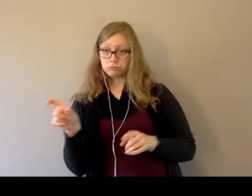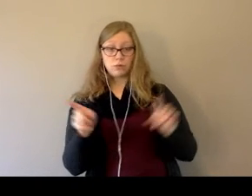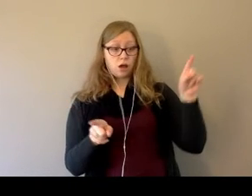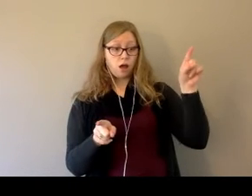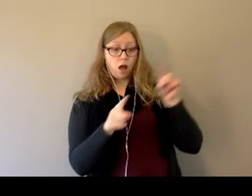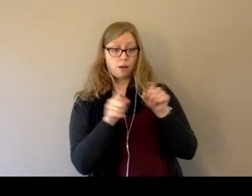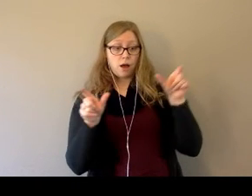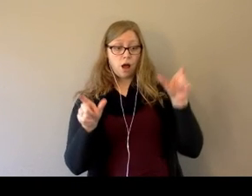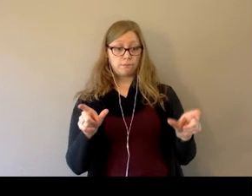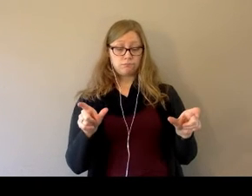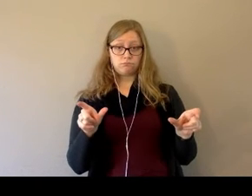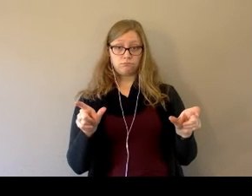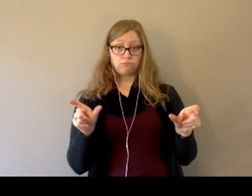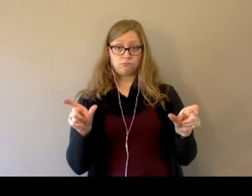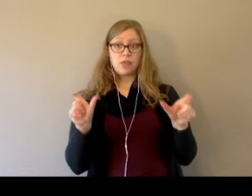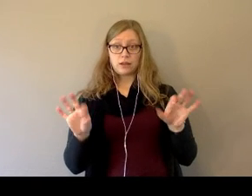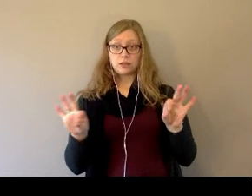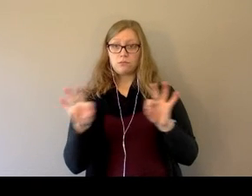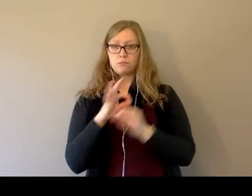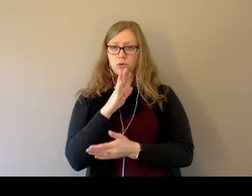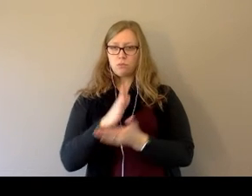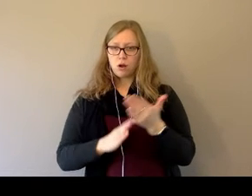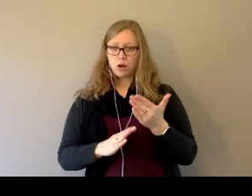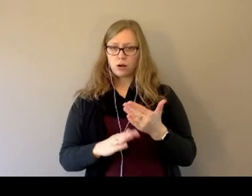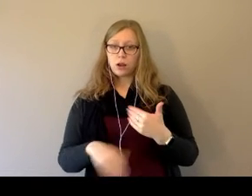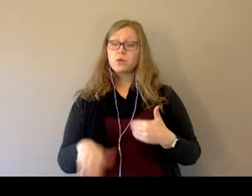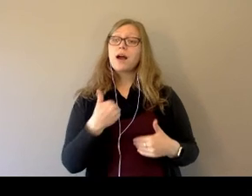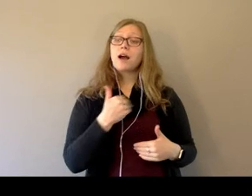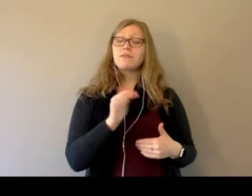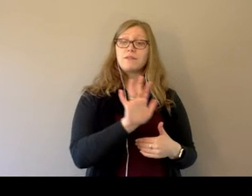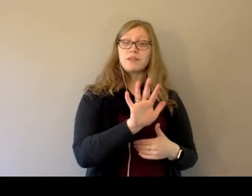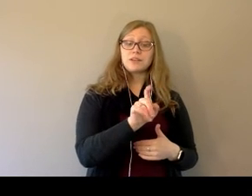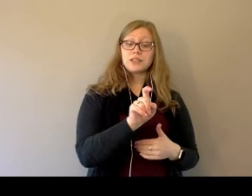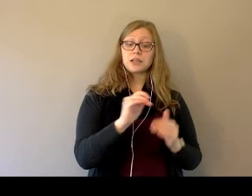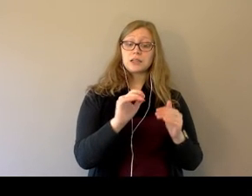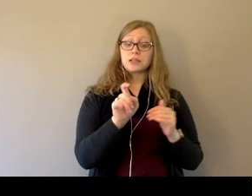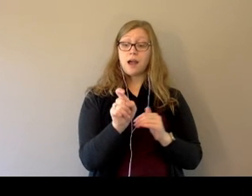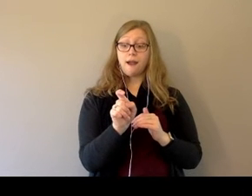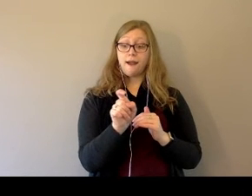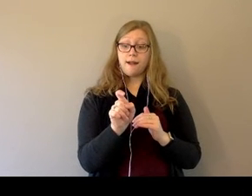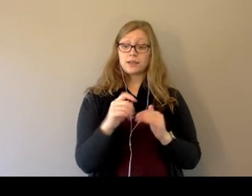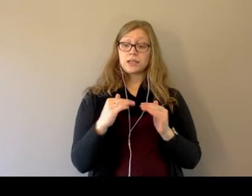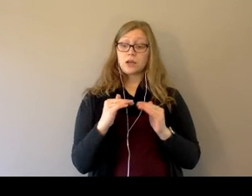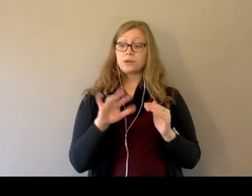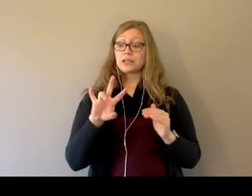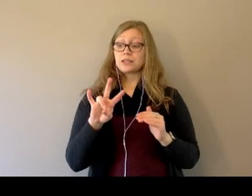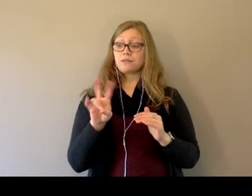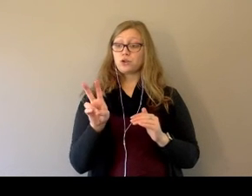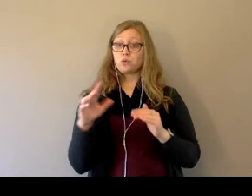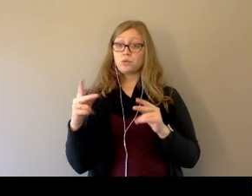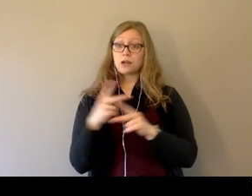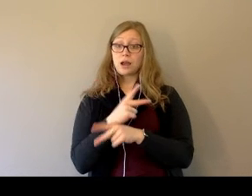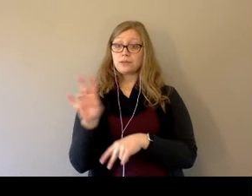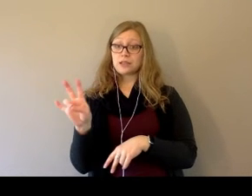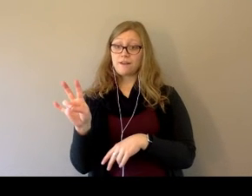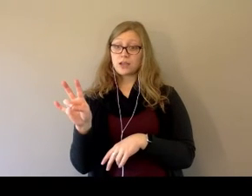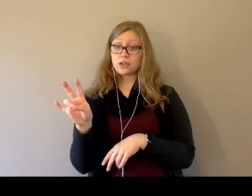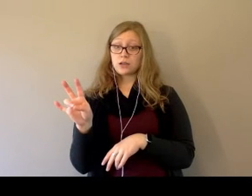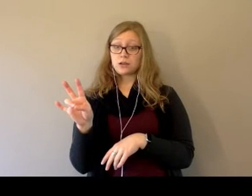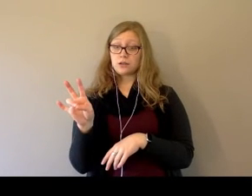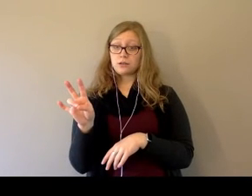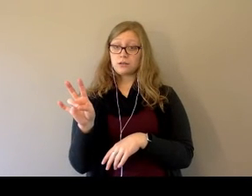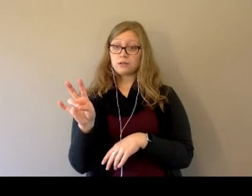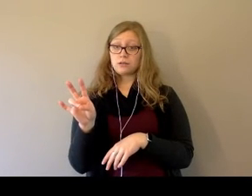values go together. So I have 56x equals 72 times 7. And so I'm going to multiply that out.